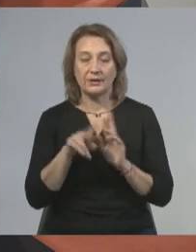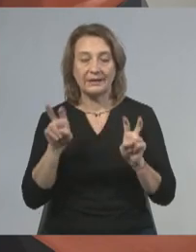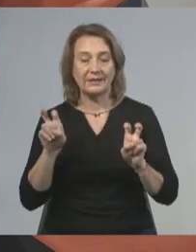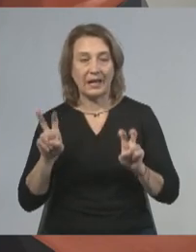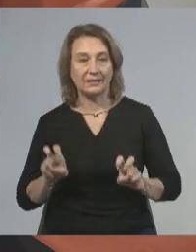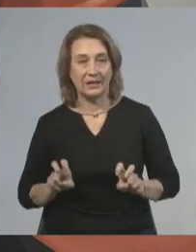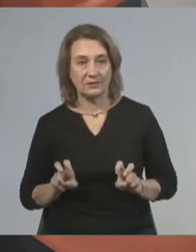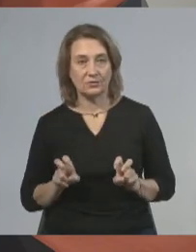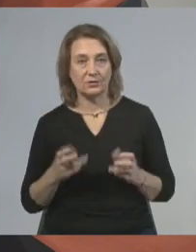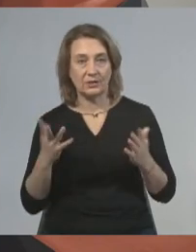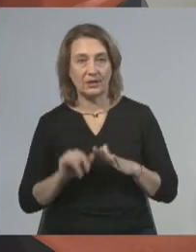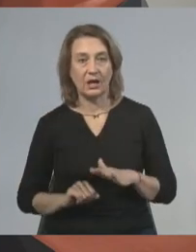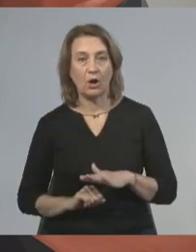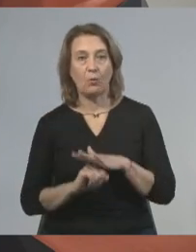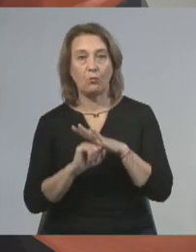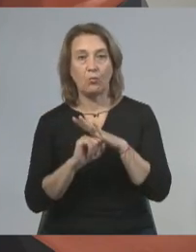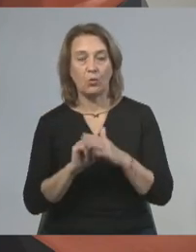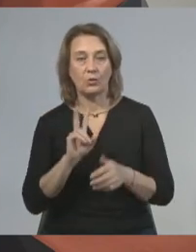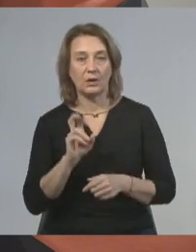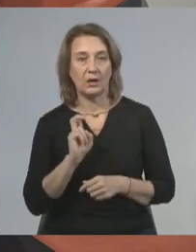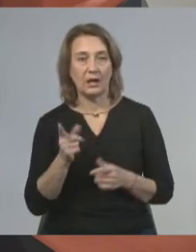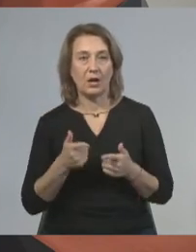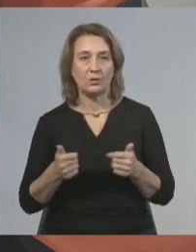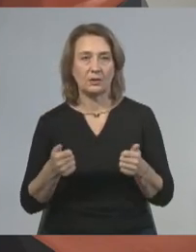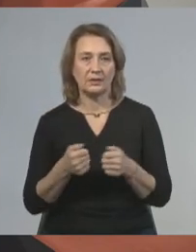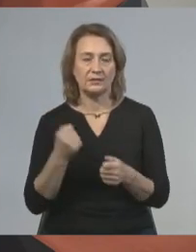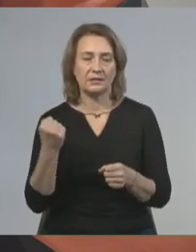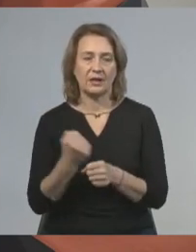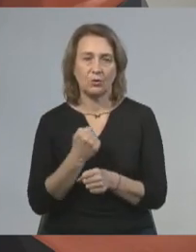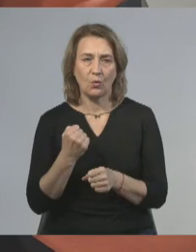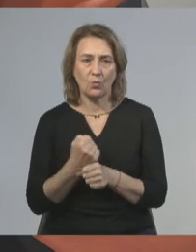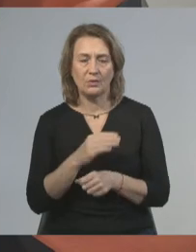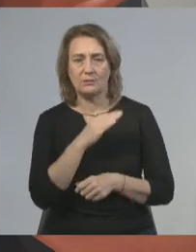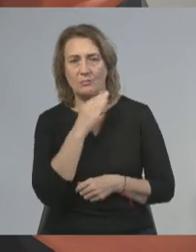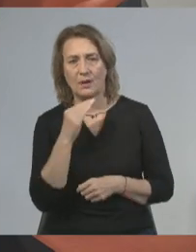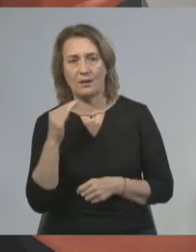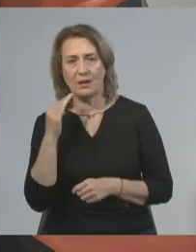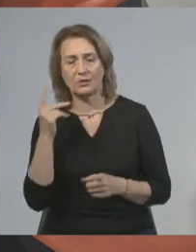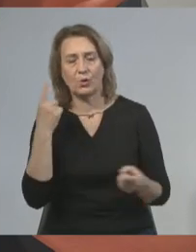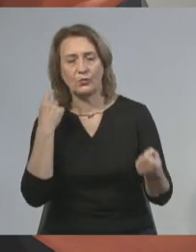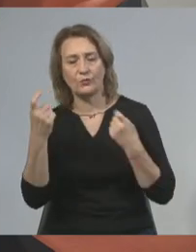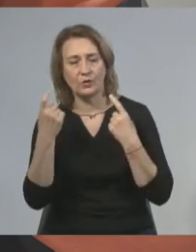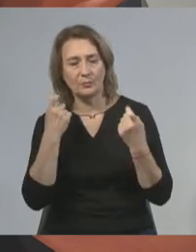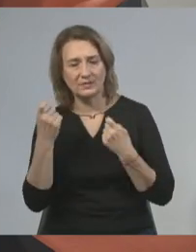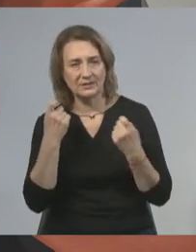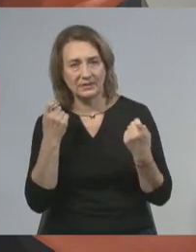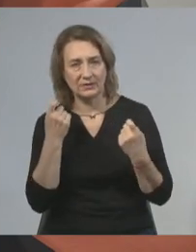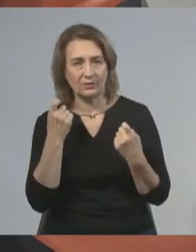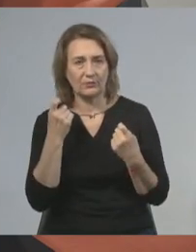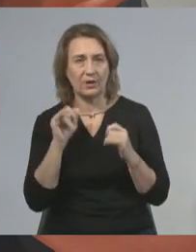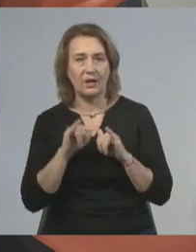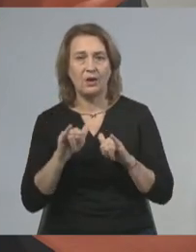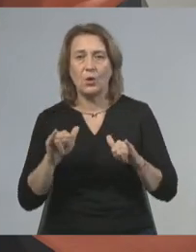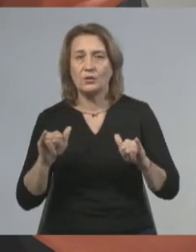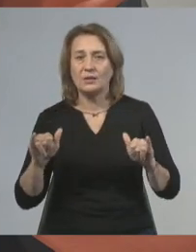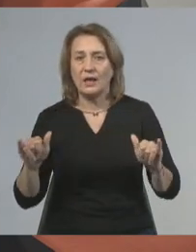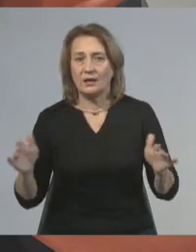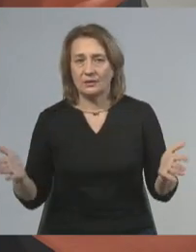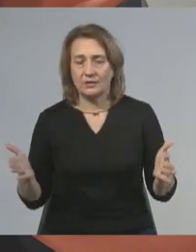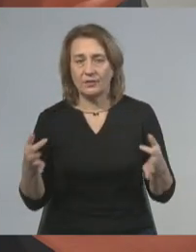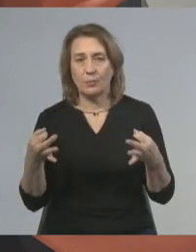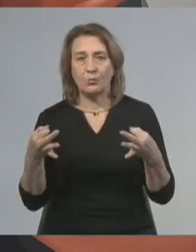on the previous question and elaborate on the next question you produce a lot of information